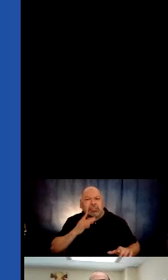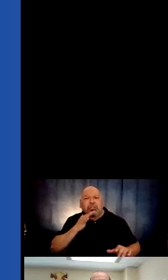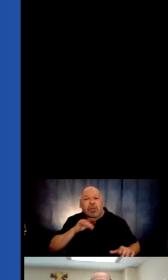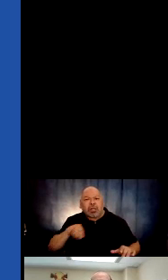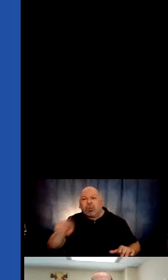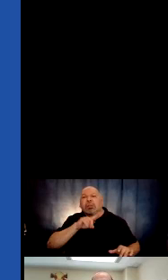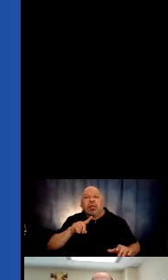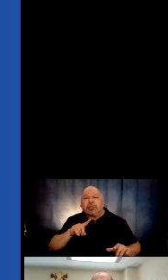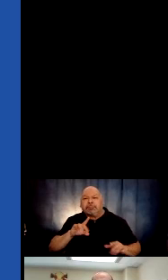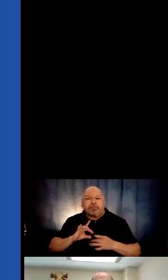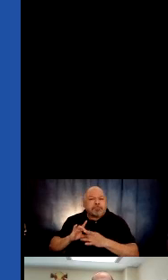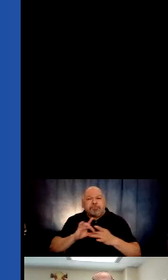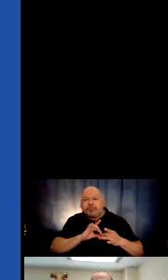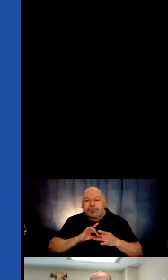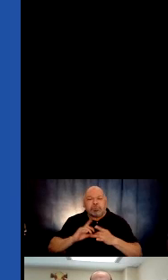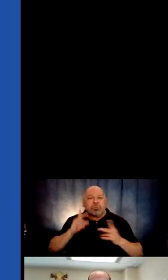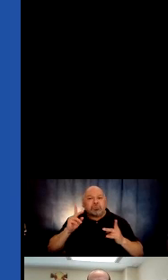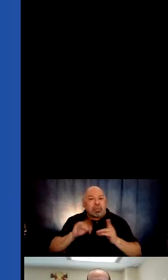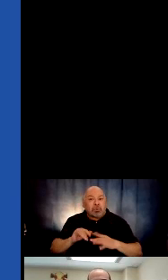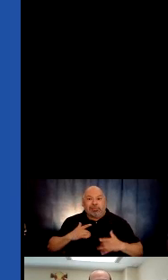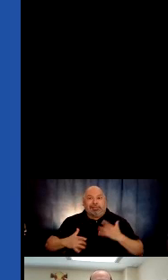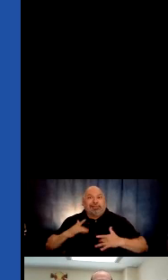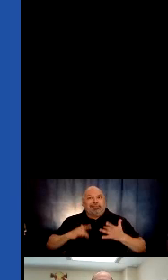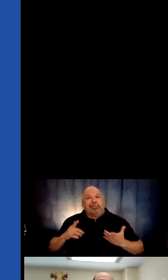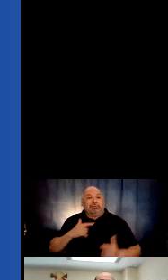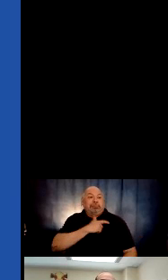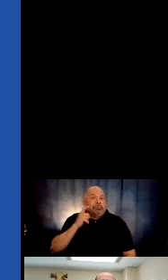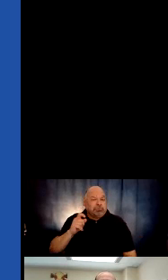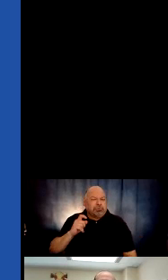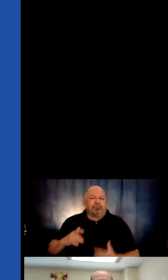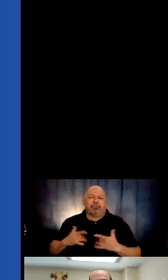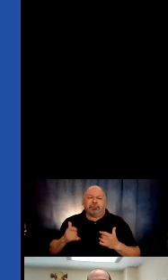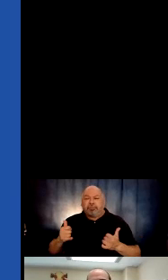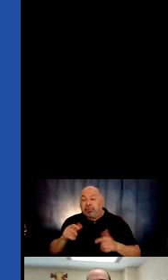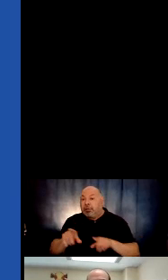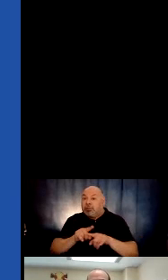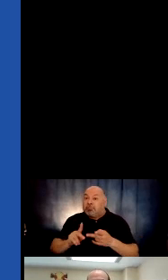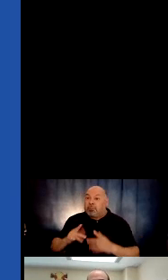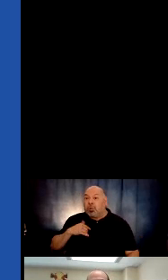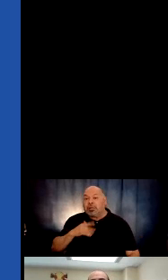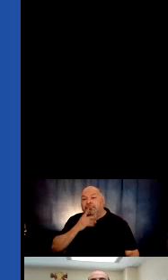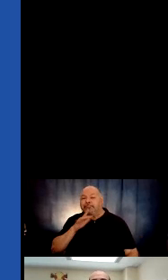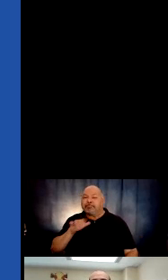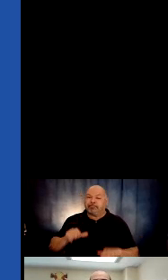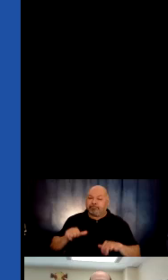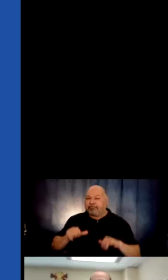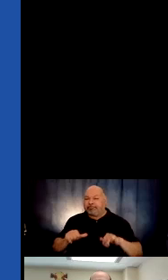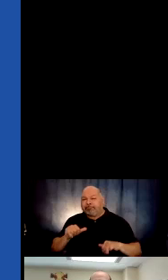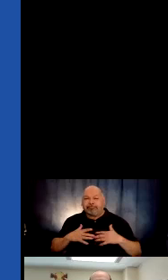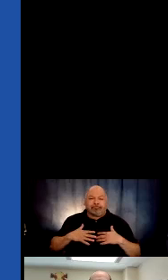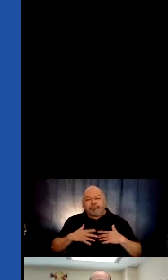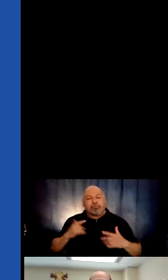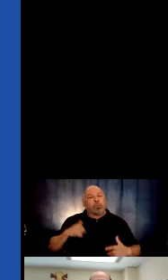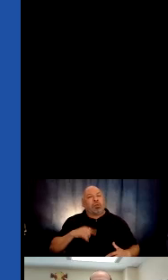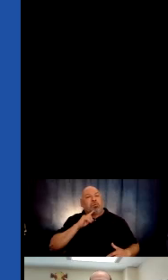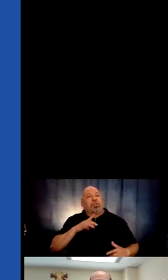together. And we are seeing people who are excited about getting this vaccine. We also see people who have some hesitancy. And we are